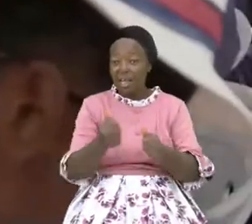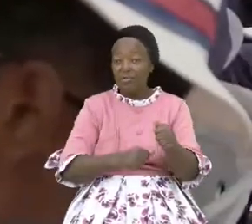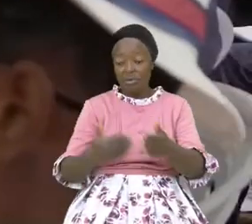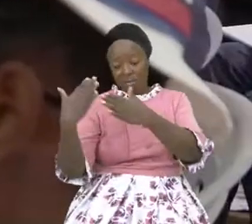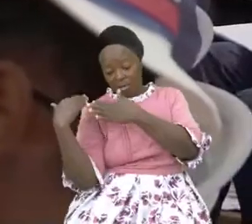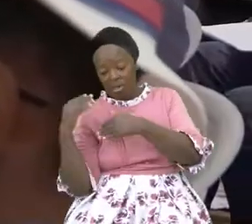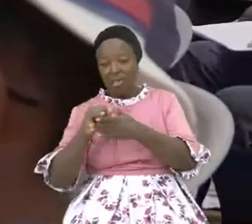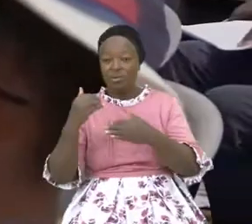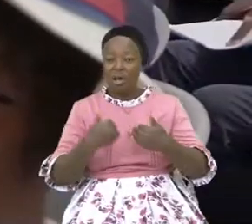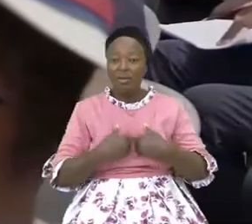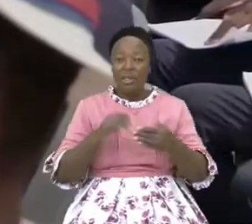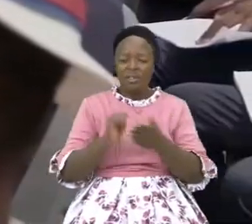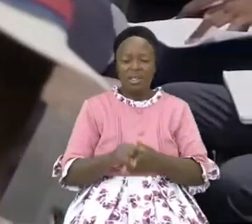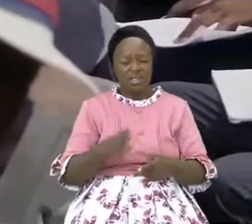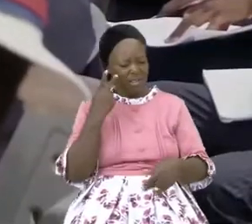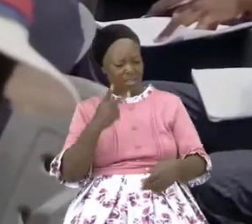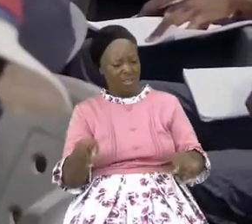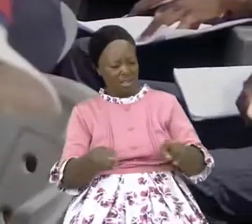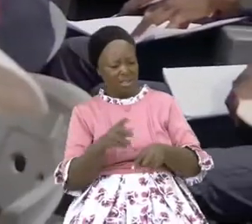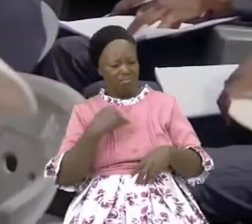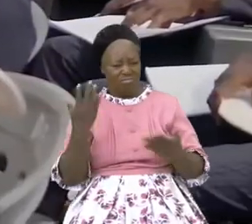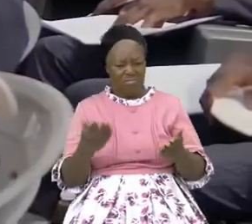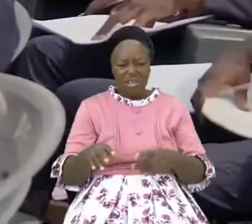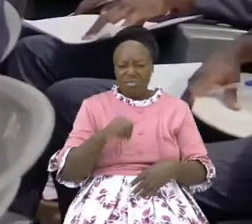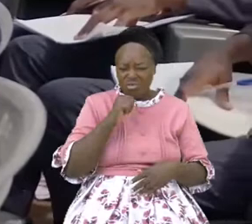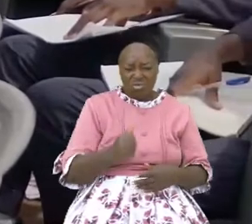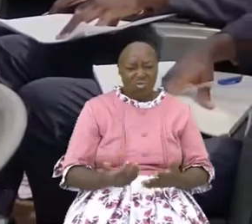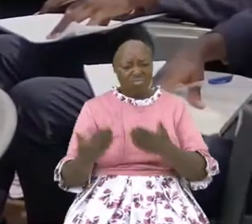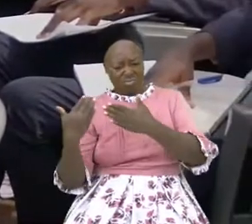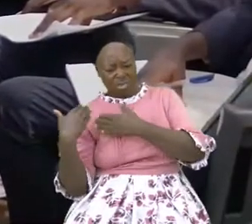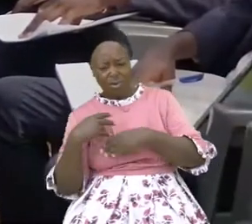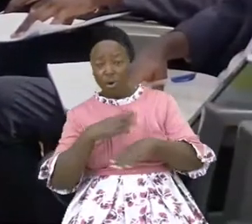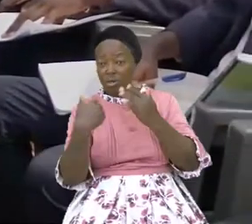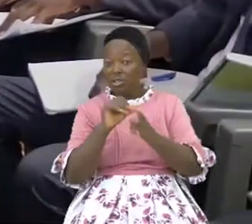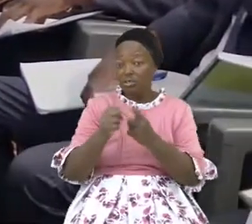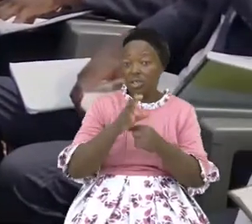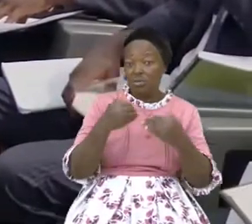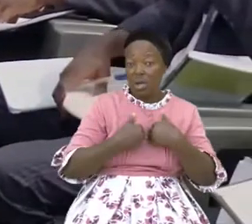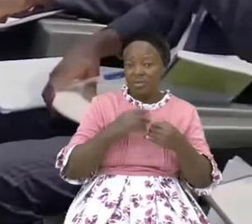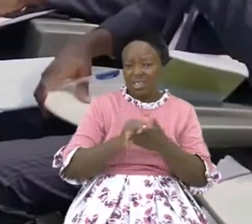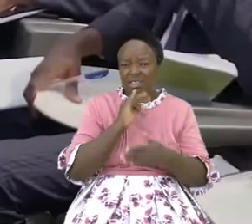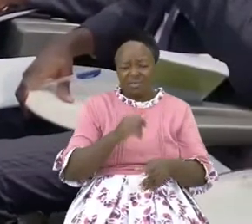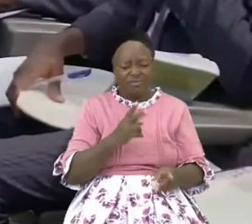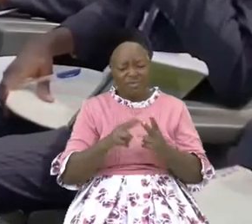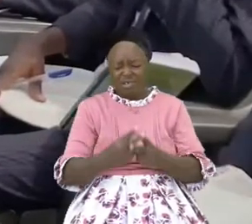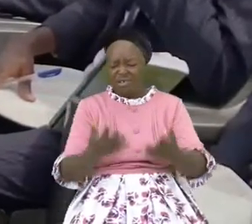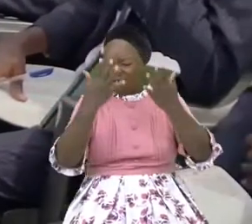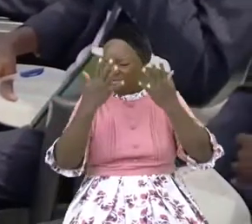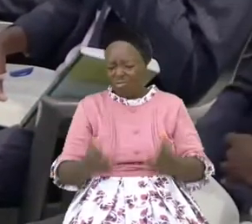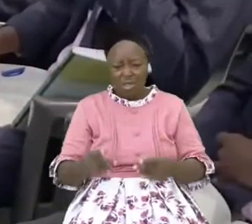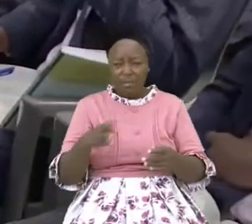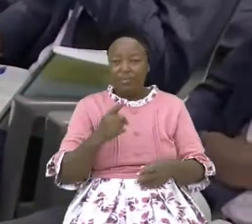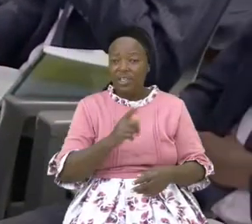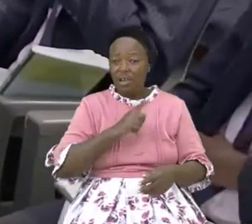have that looks unbearable, every situation you have that looks unbearable, the Lord